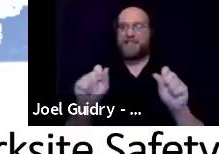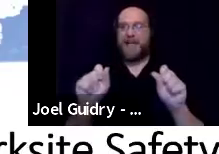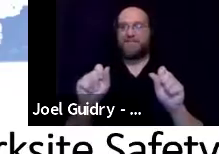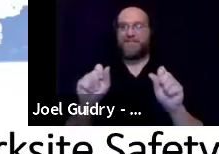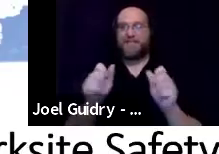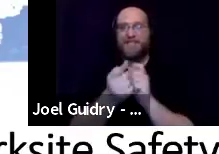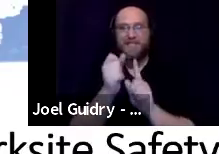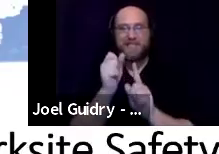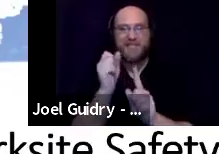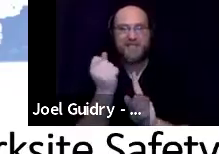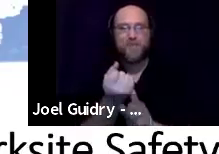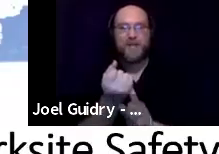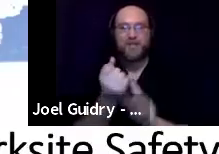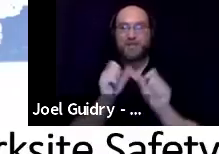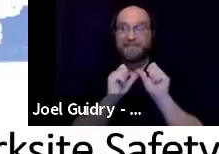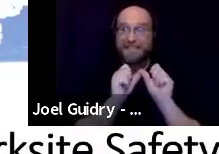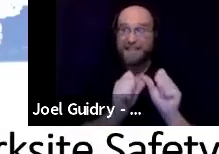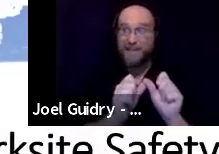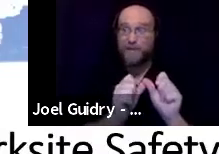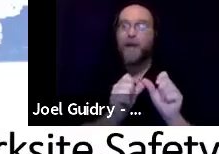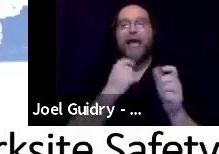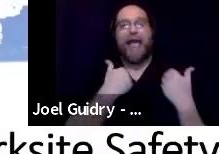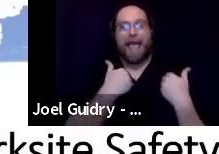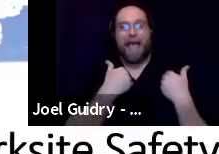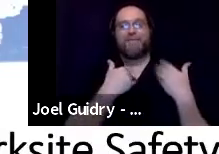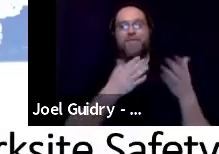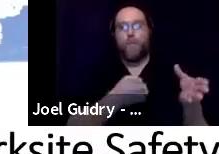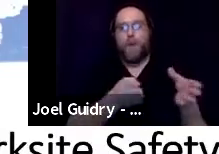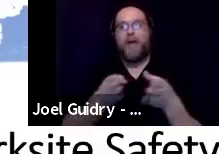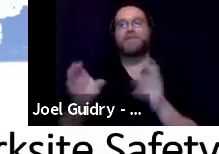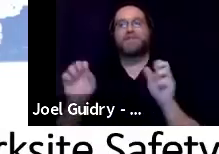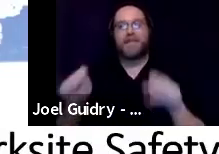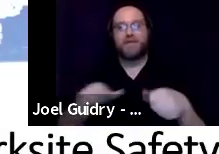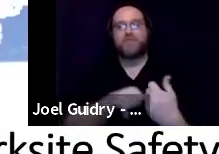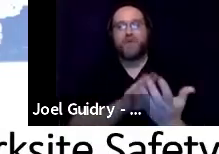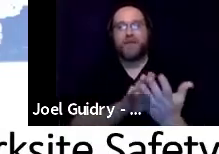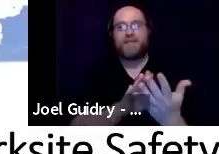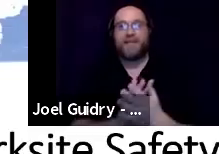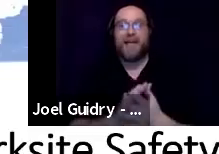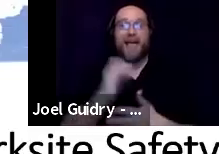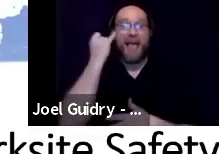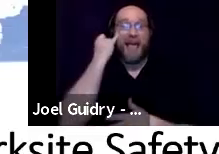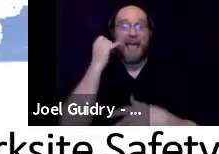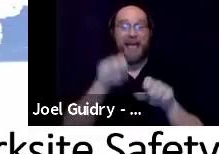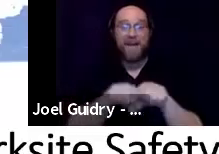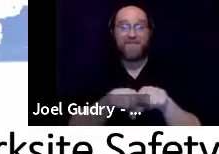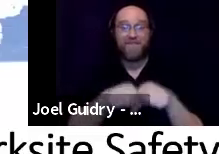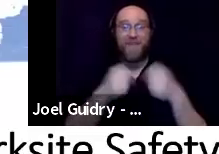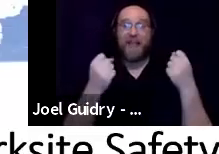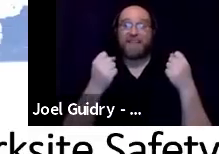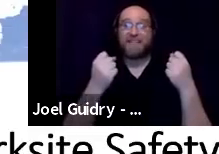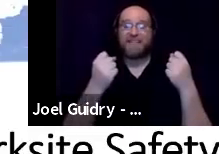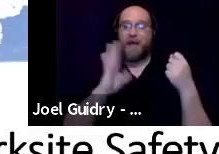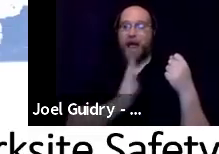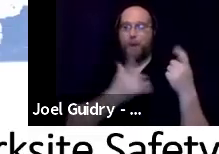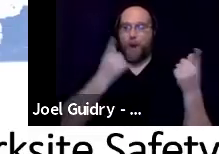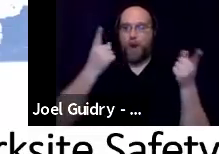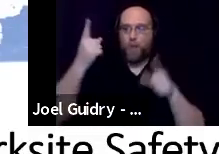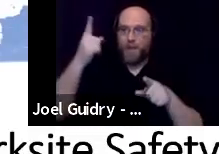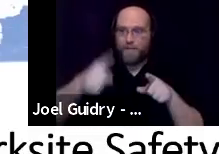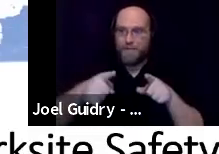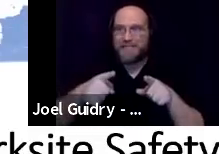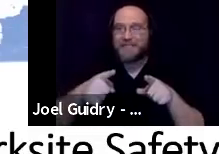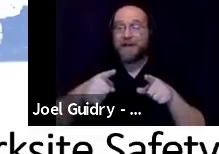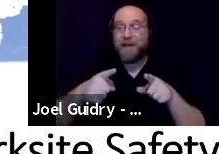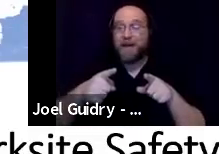we can address that. If it's a violation of the agreements that we've reached, we may end up filing a